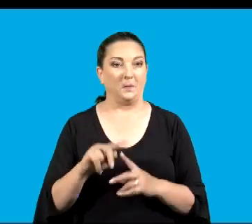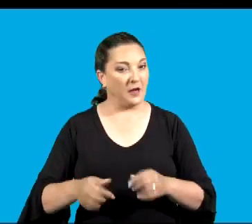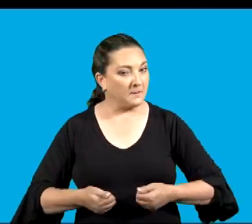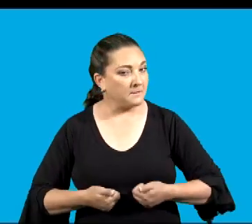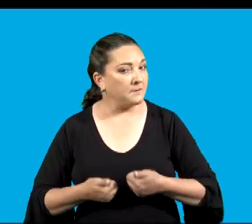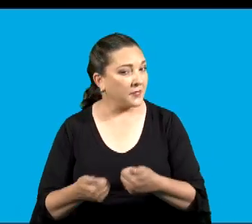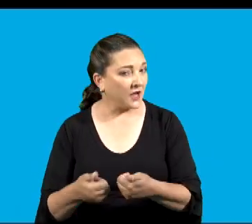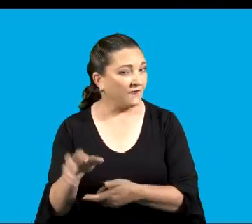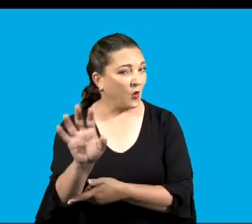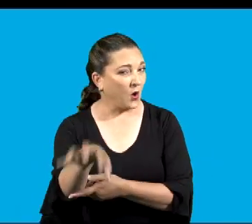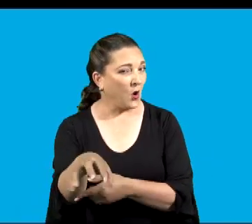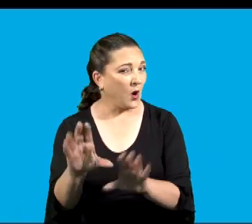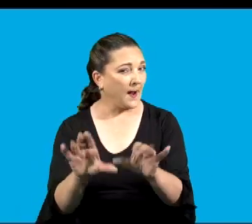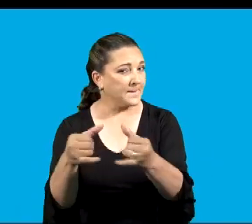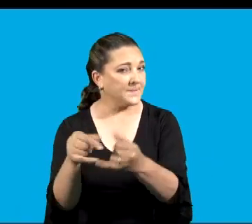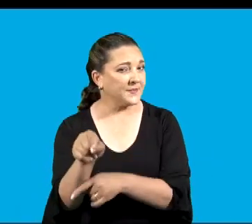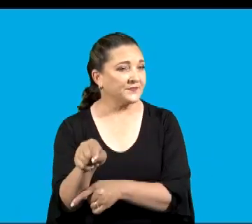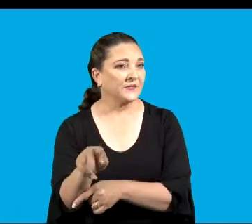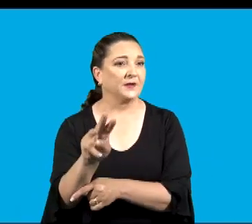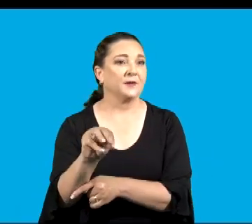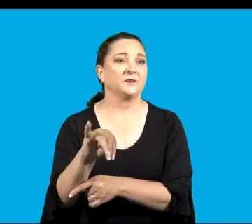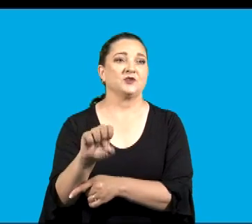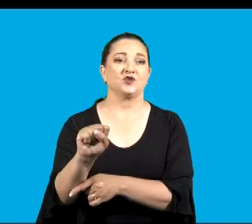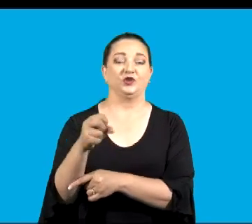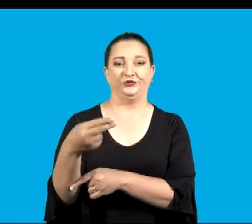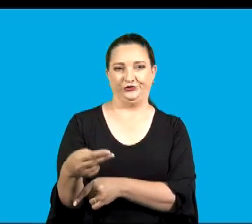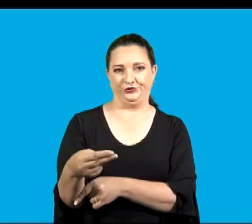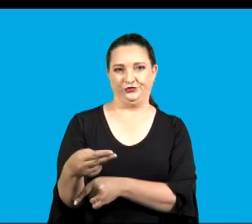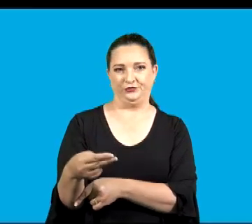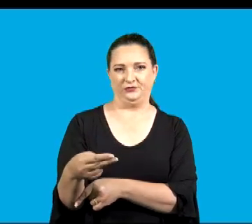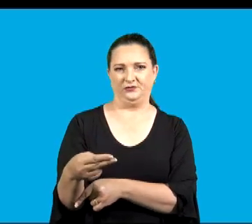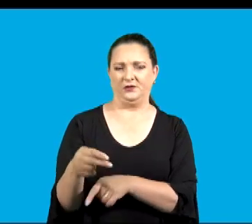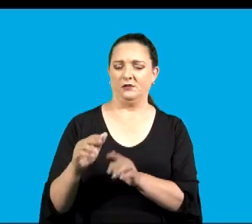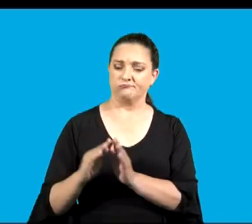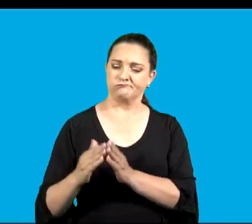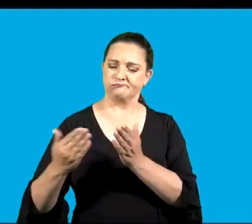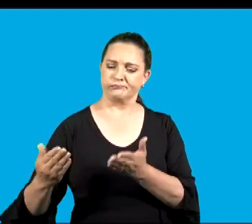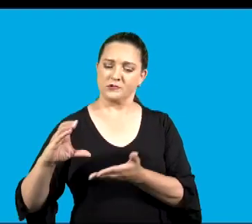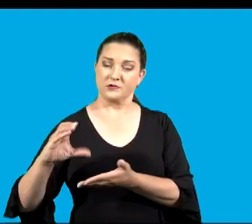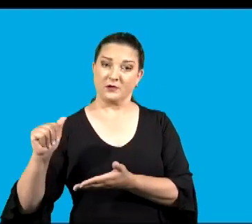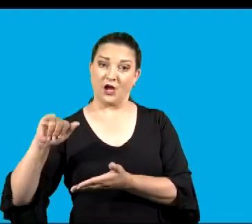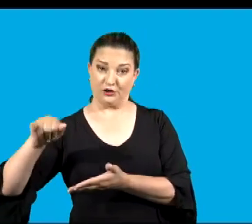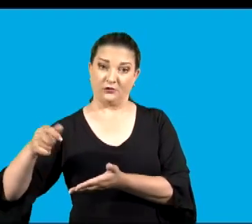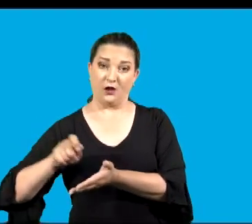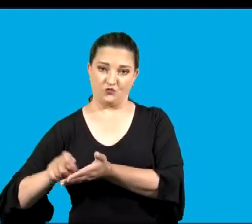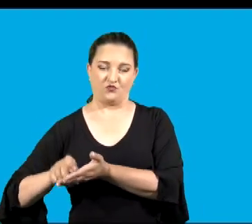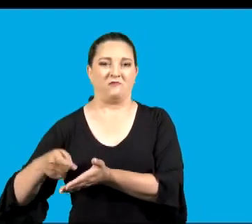goods returned to niche dealers and recorded in the CAJ. It is recorded in the